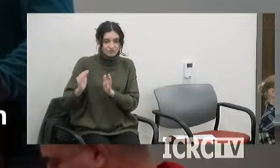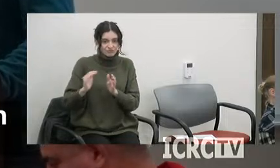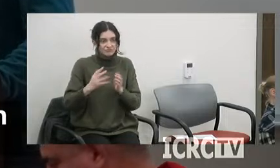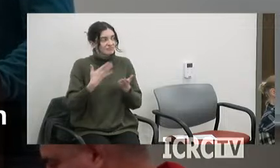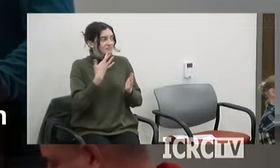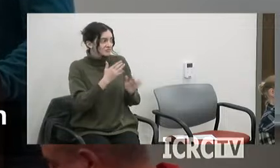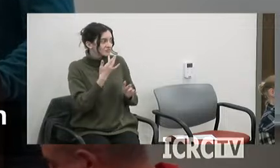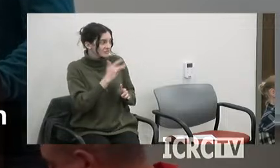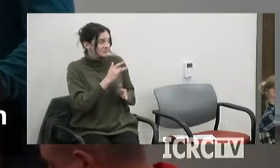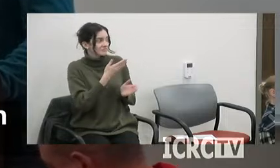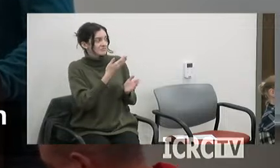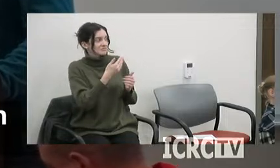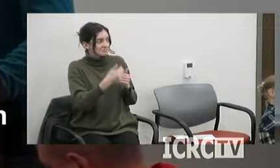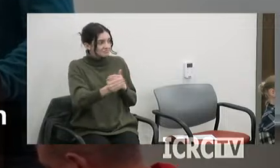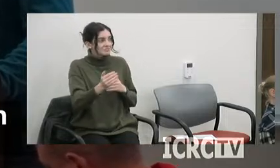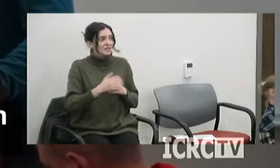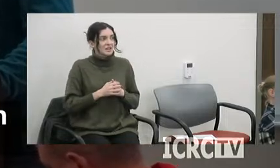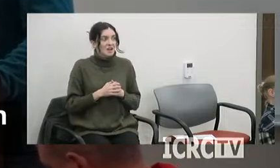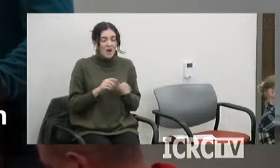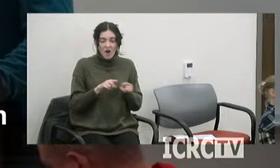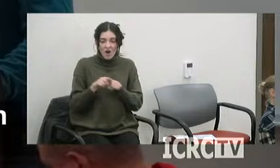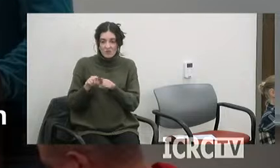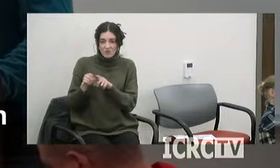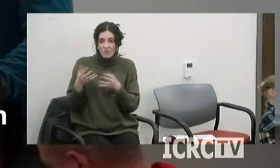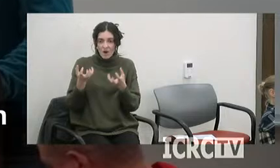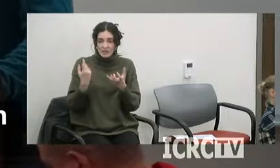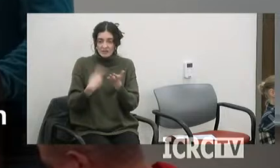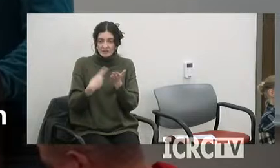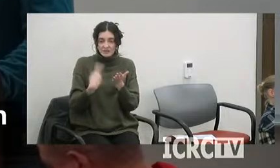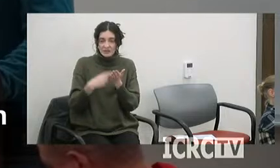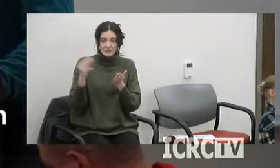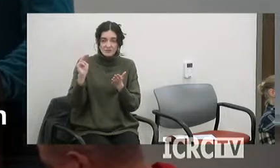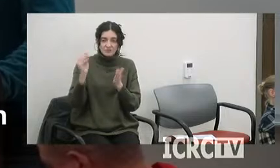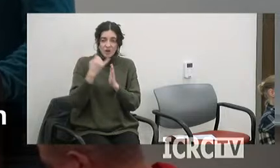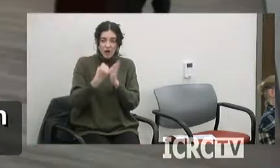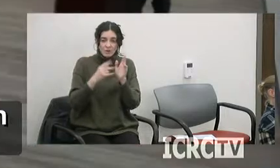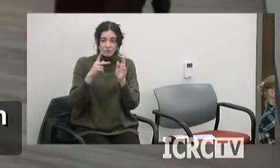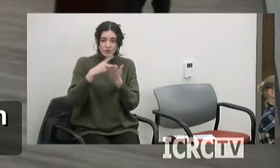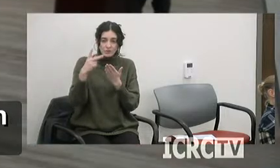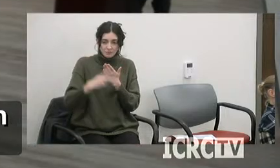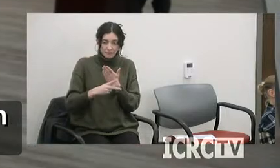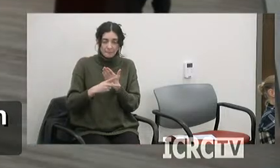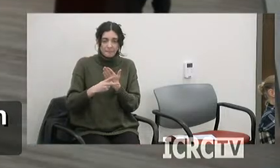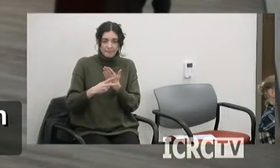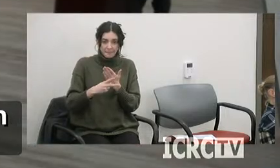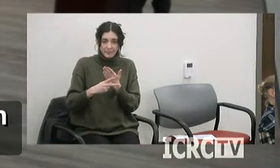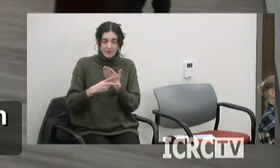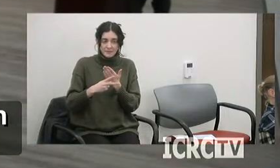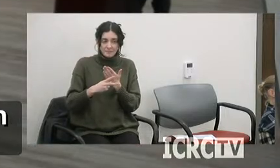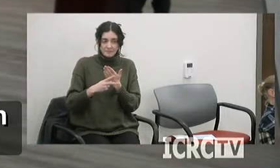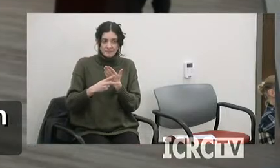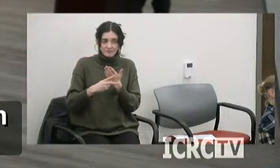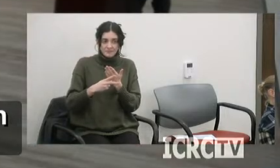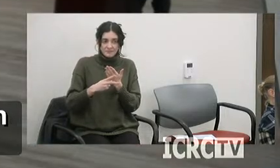I'd also like to take a minute to talk about the Fine Arts program at Milford Schools. The Fine Arts program allows students to express